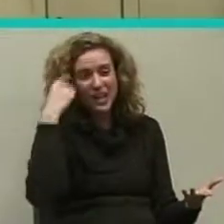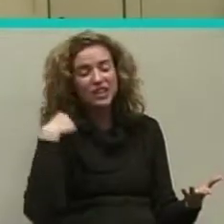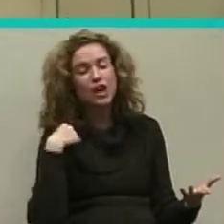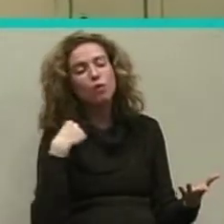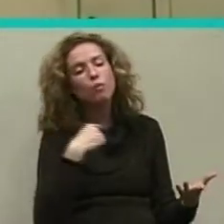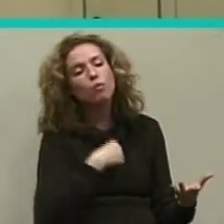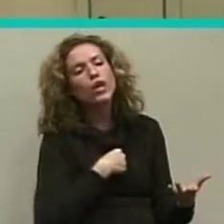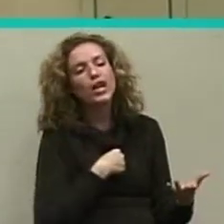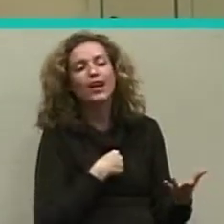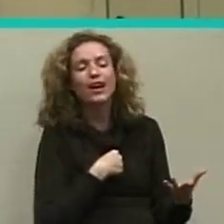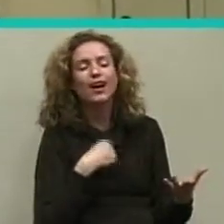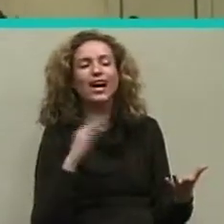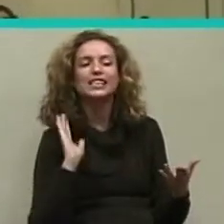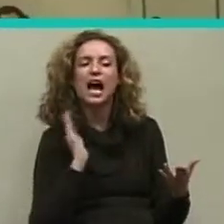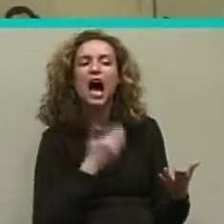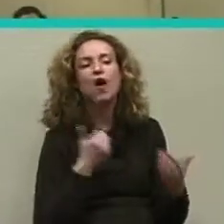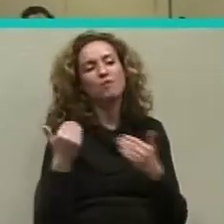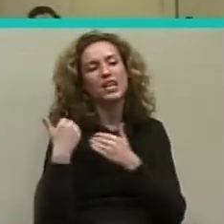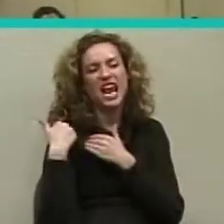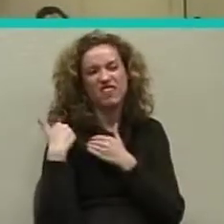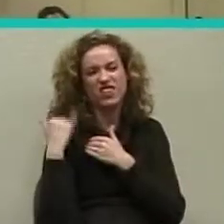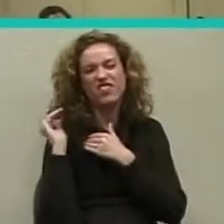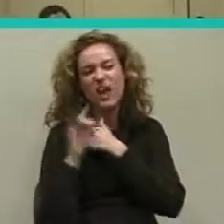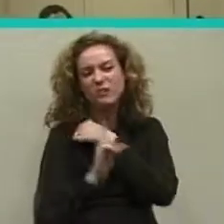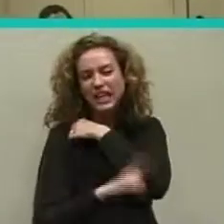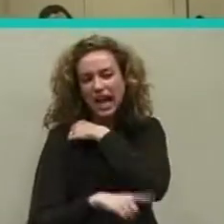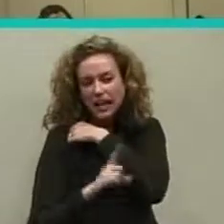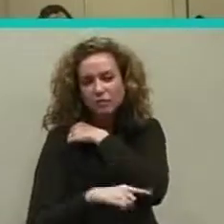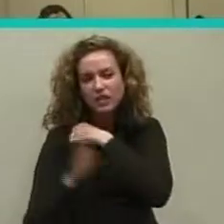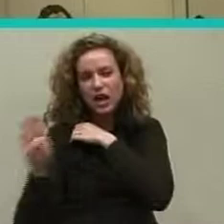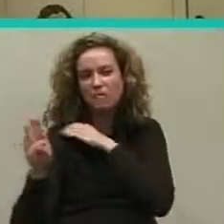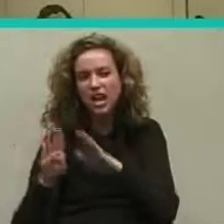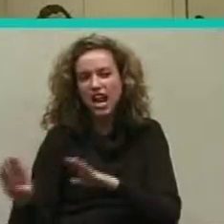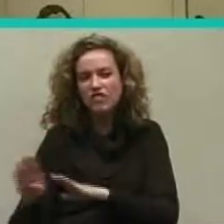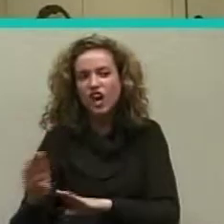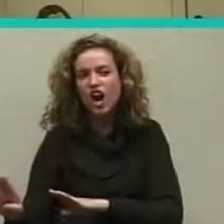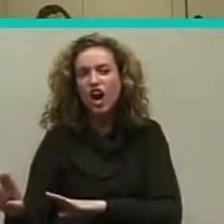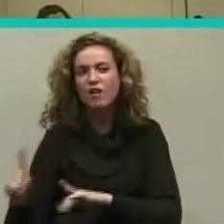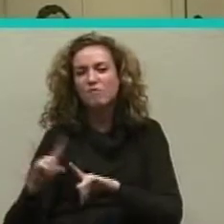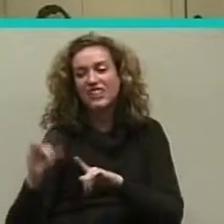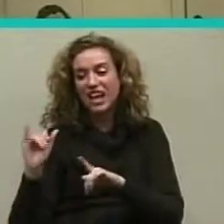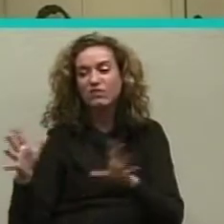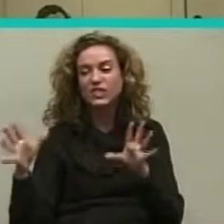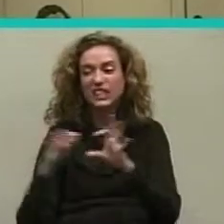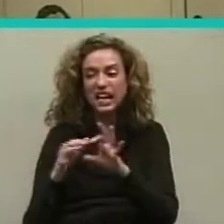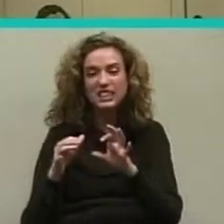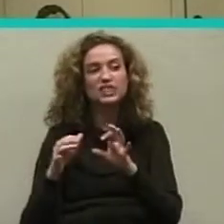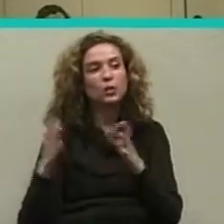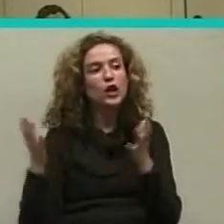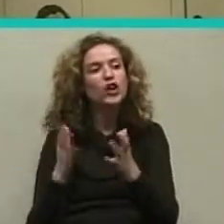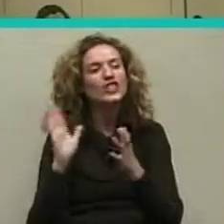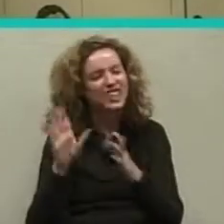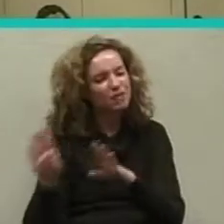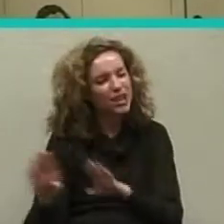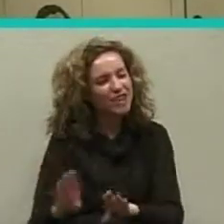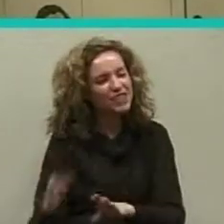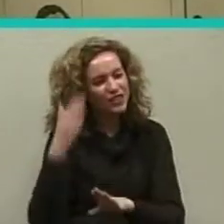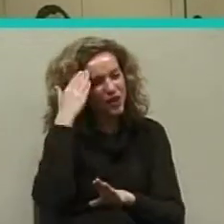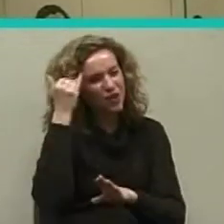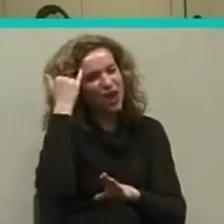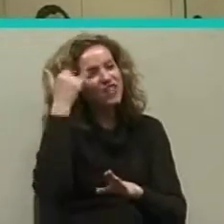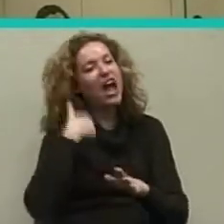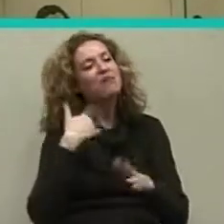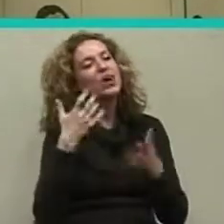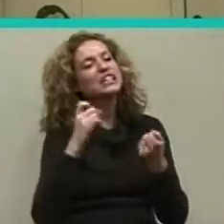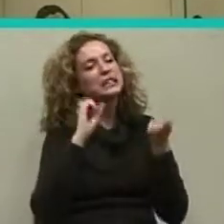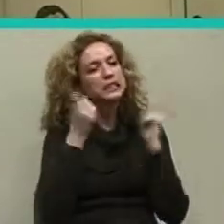taking off, even though it's our behavior as the consequence to their behavior, it had a lot to do with sustaining their behavior. If I'm going to change it, one of the things